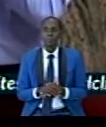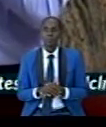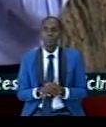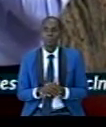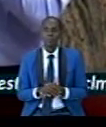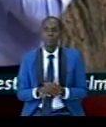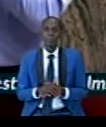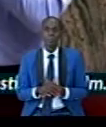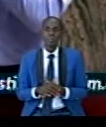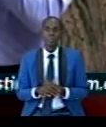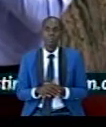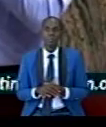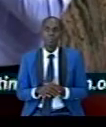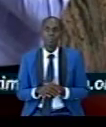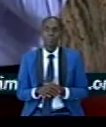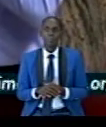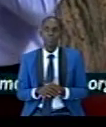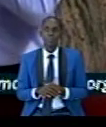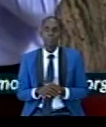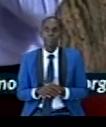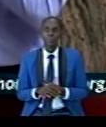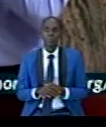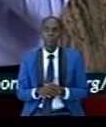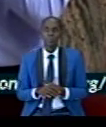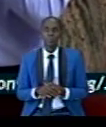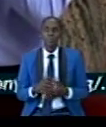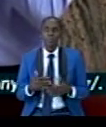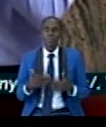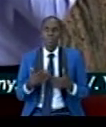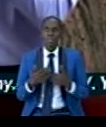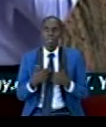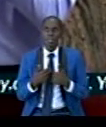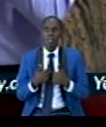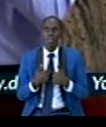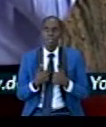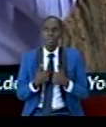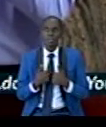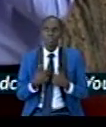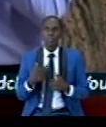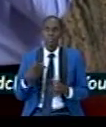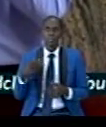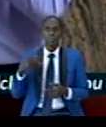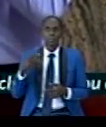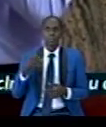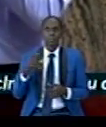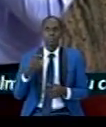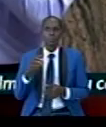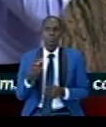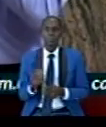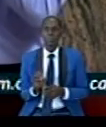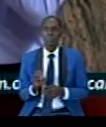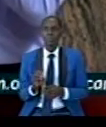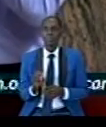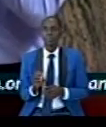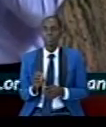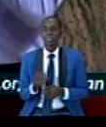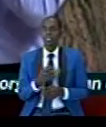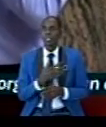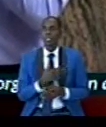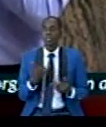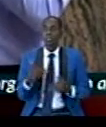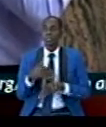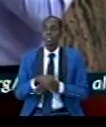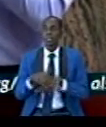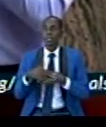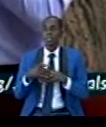challenges. He has power that has been disturbing him, and other strange voices that he's been hearing. But tonight, after the prayer of the man